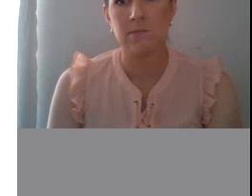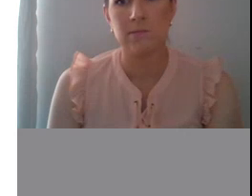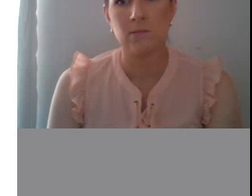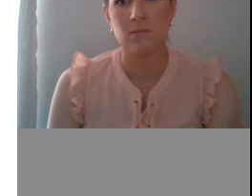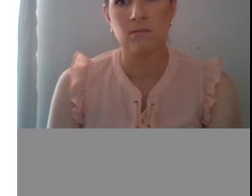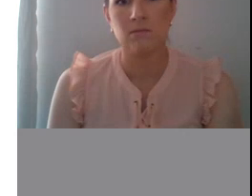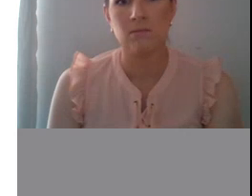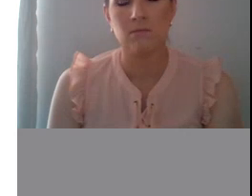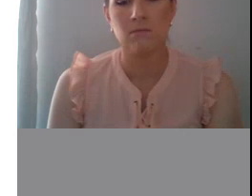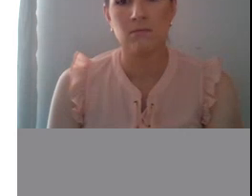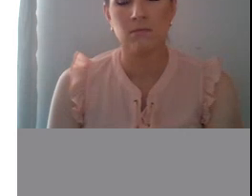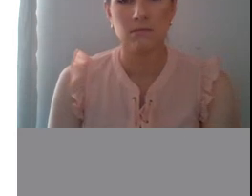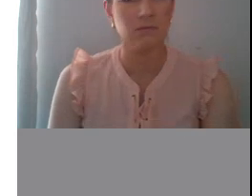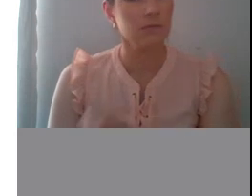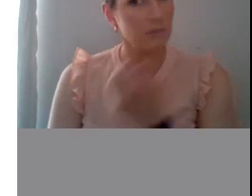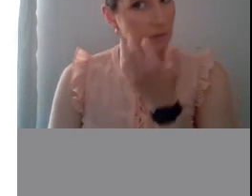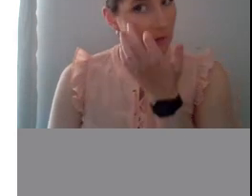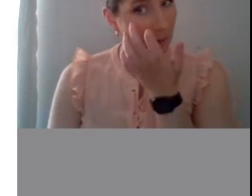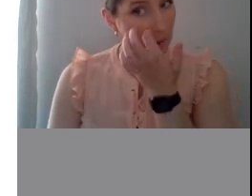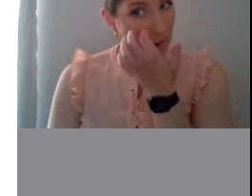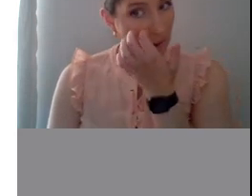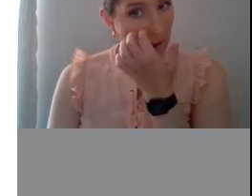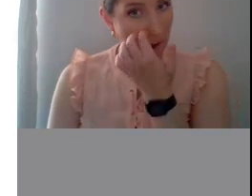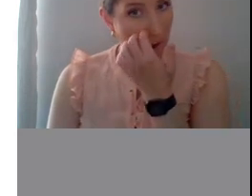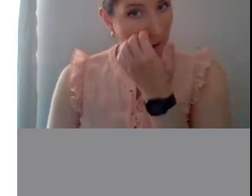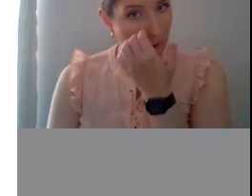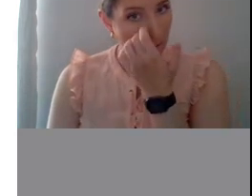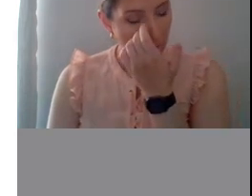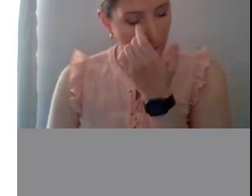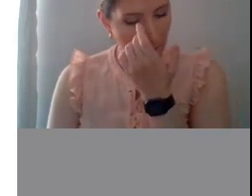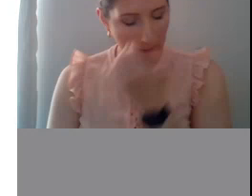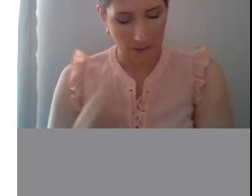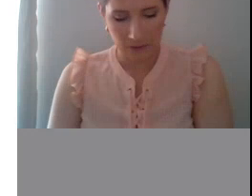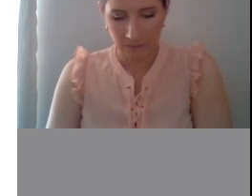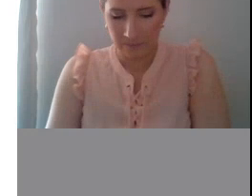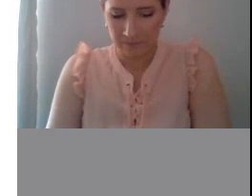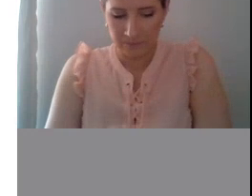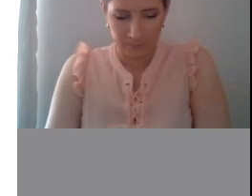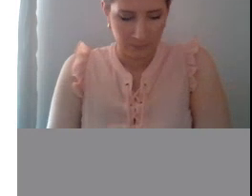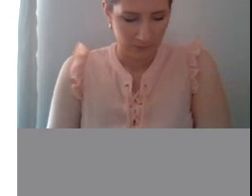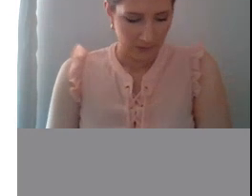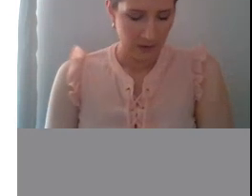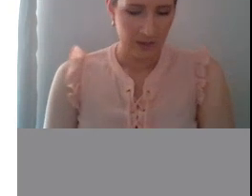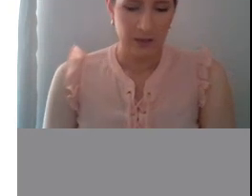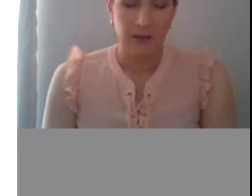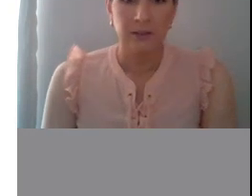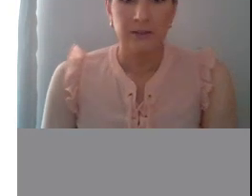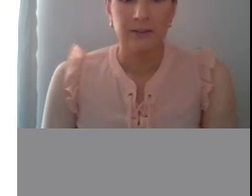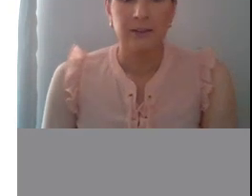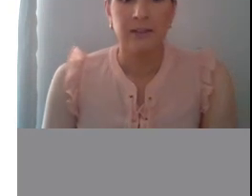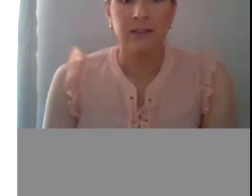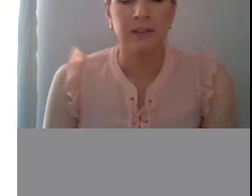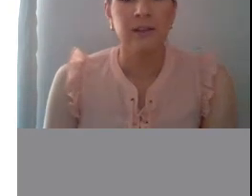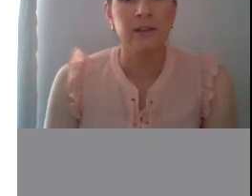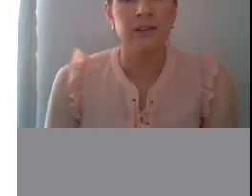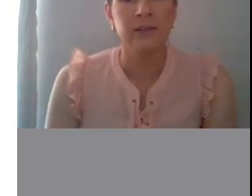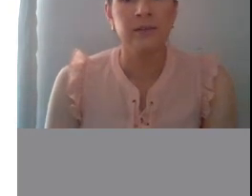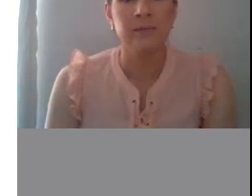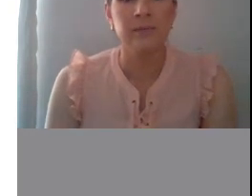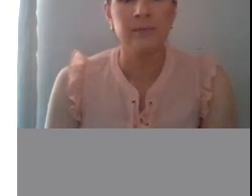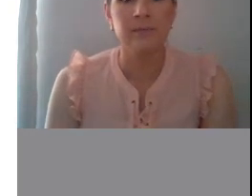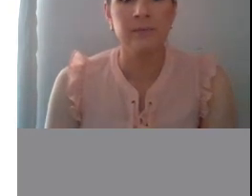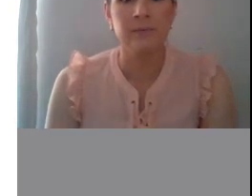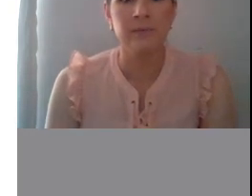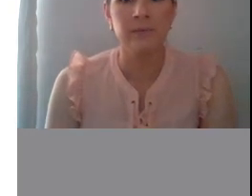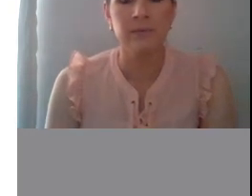didn't knew that, even these NRT therapies kind of exist. So that was something, surprising in terms of uh, that what kind of